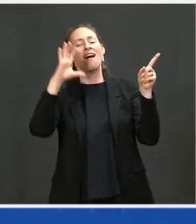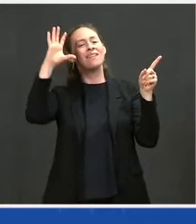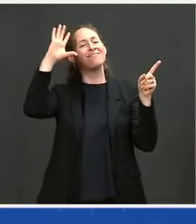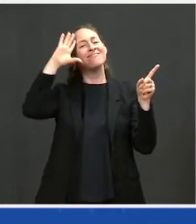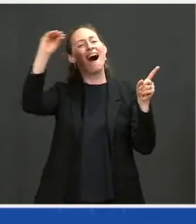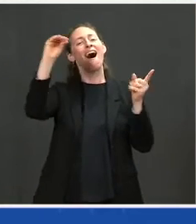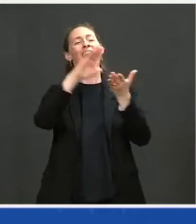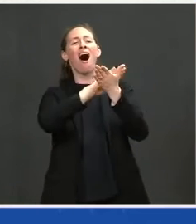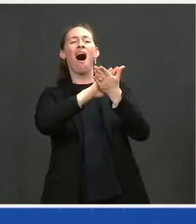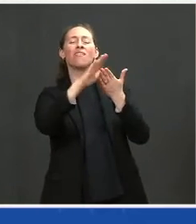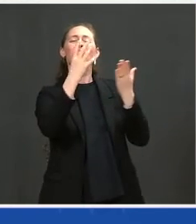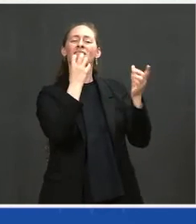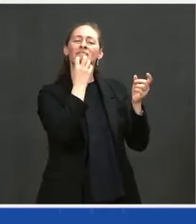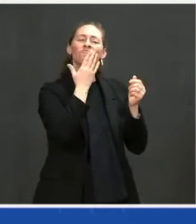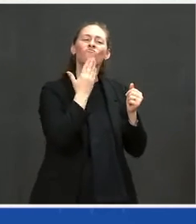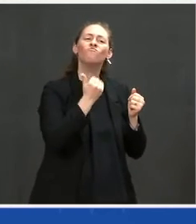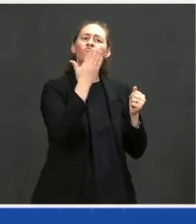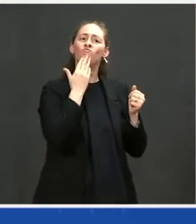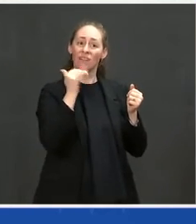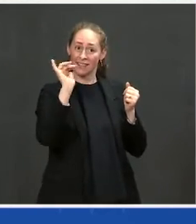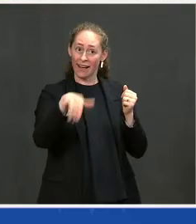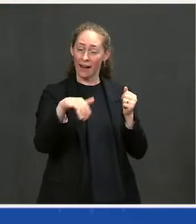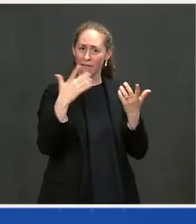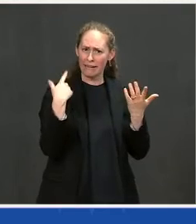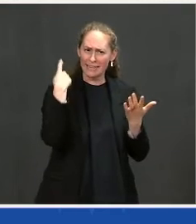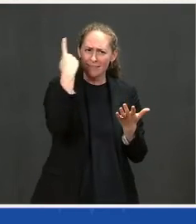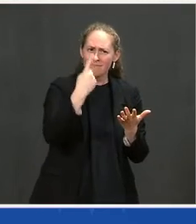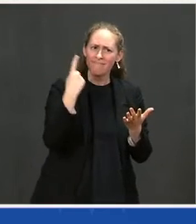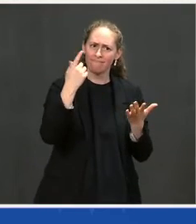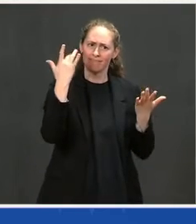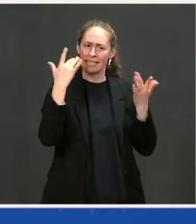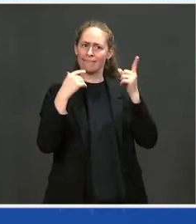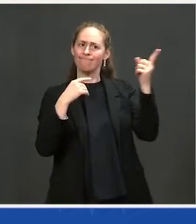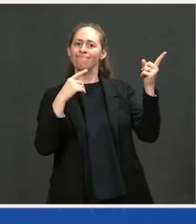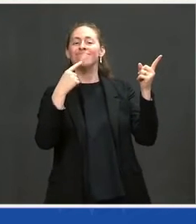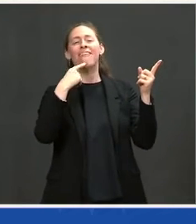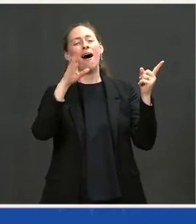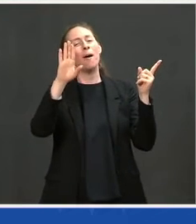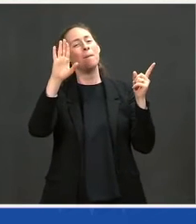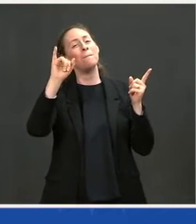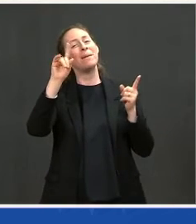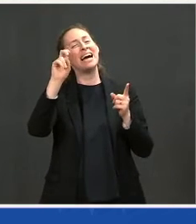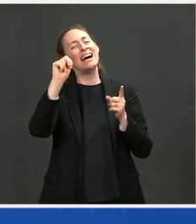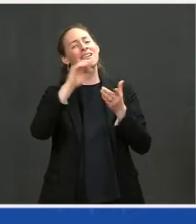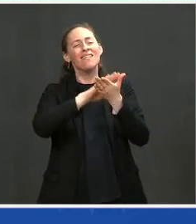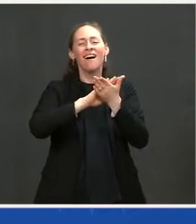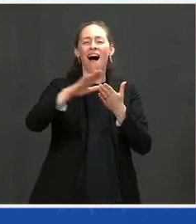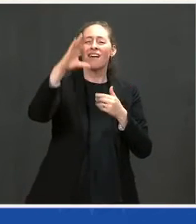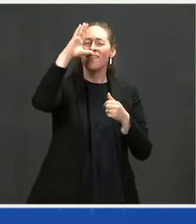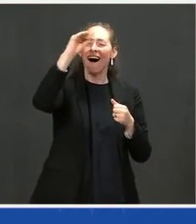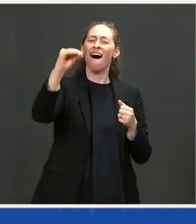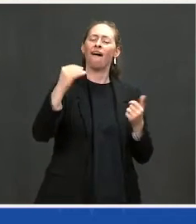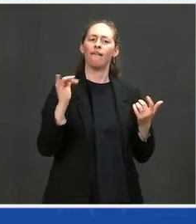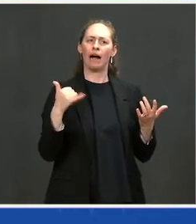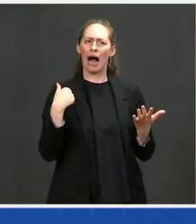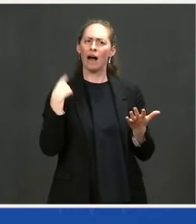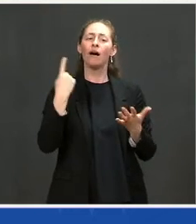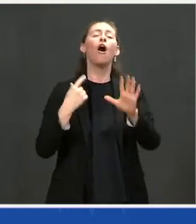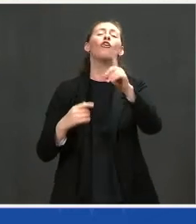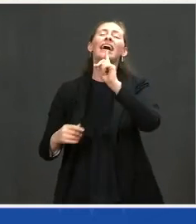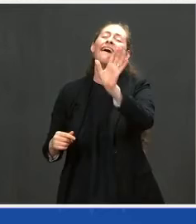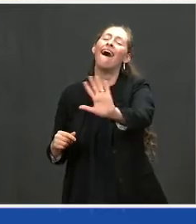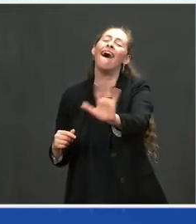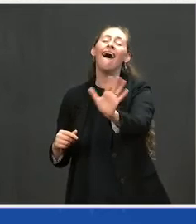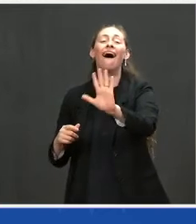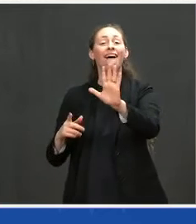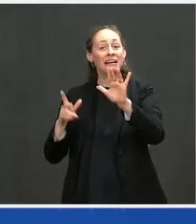why they're coming, because Biden's a good guy. Truth of the matter is, nothing has changed. As many people